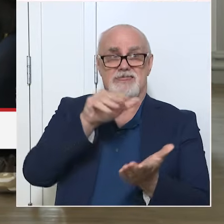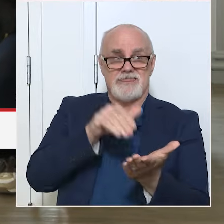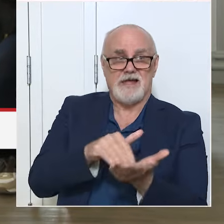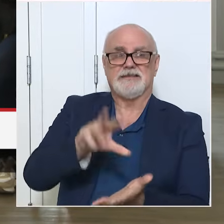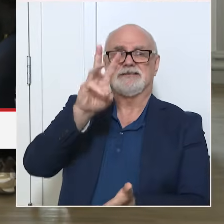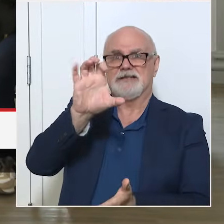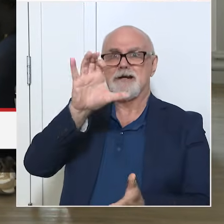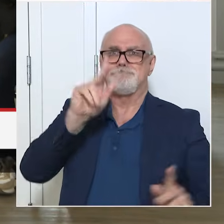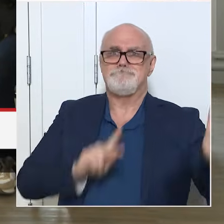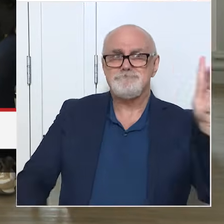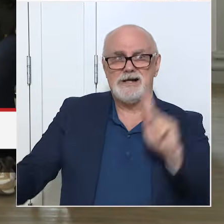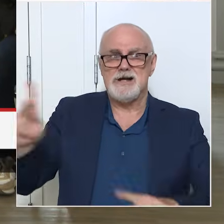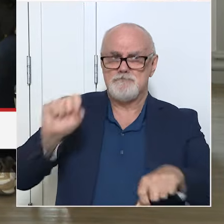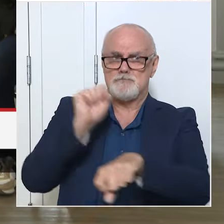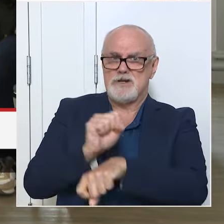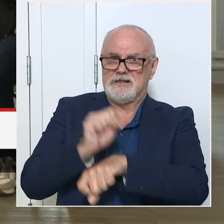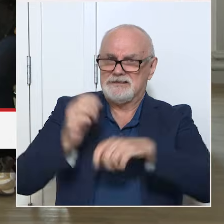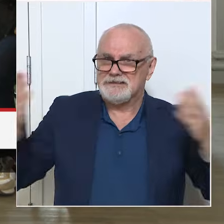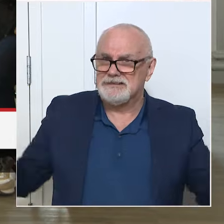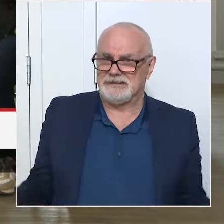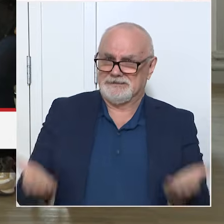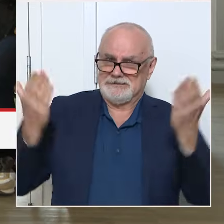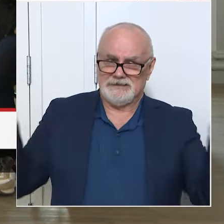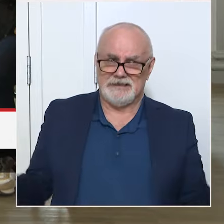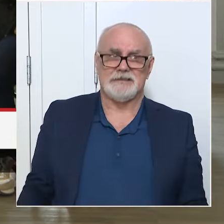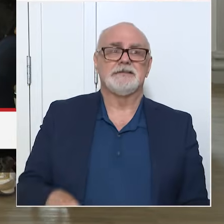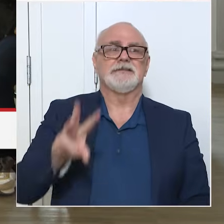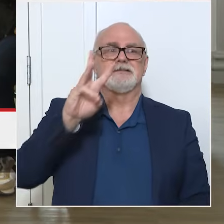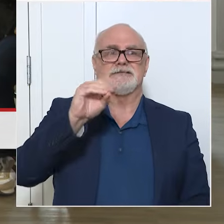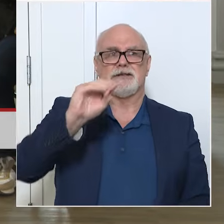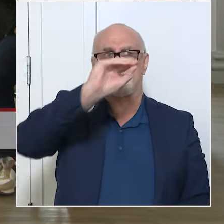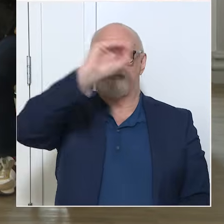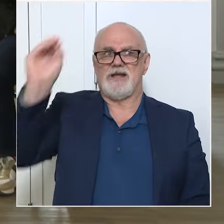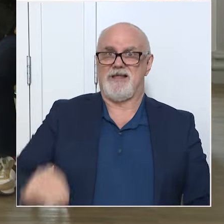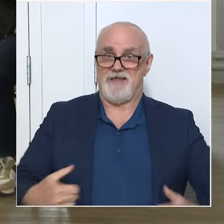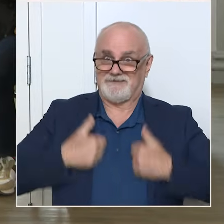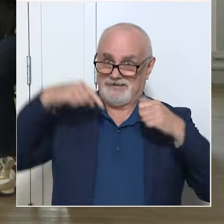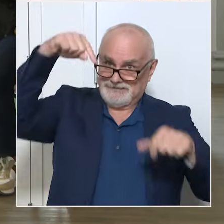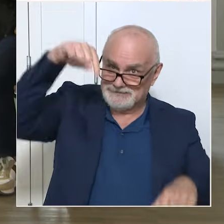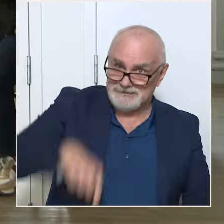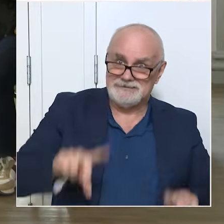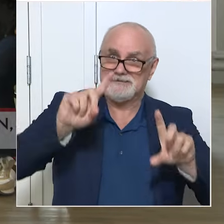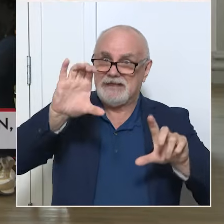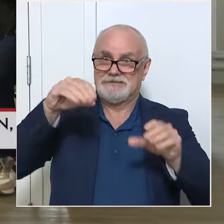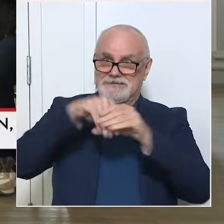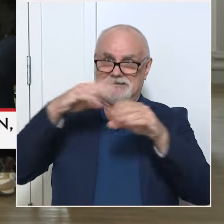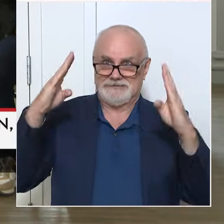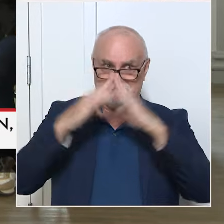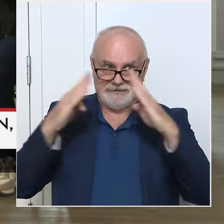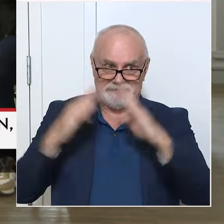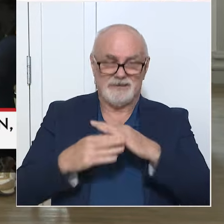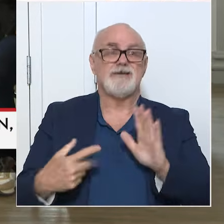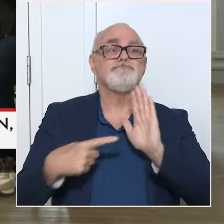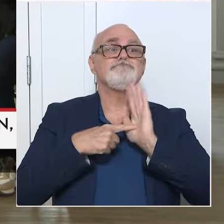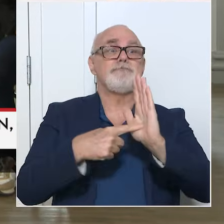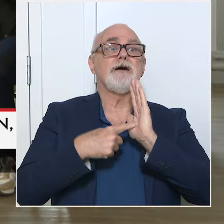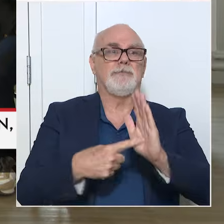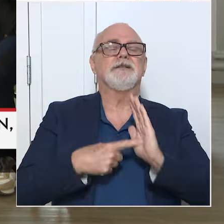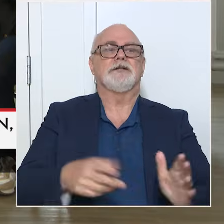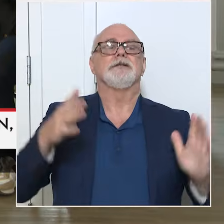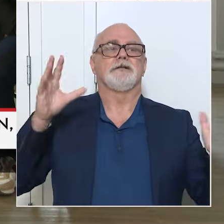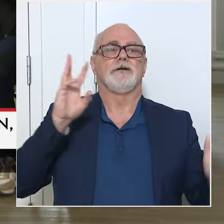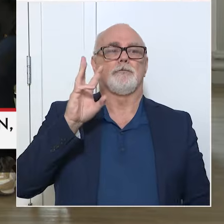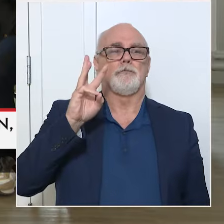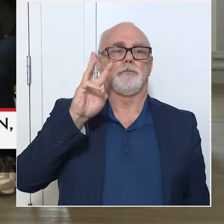our team population base are residents of the city, representing, I think, 6 of the 8 wards